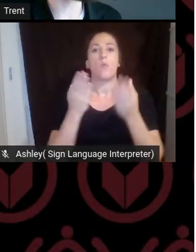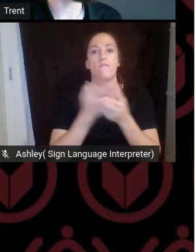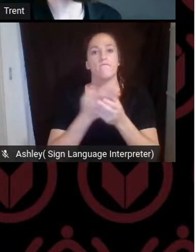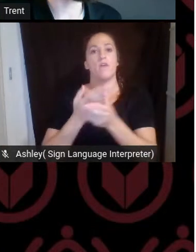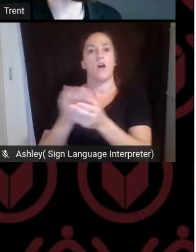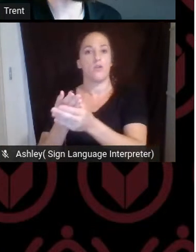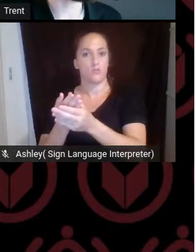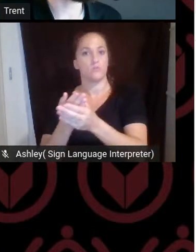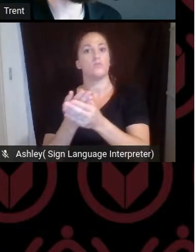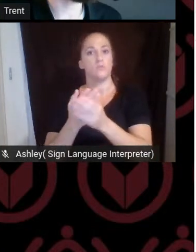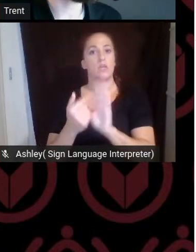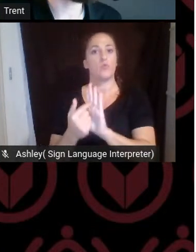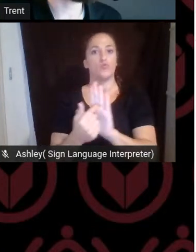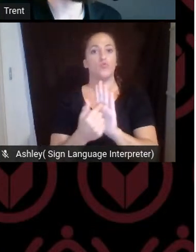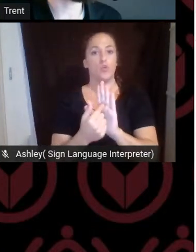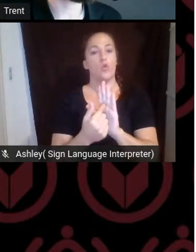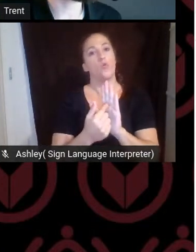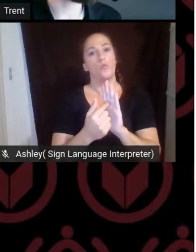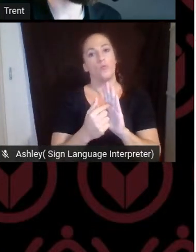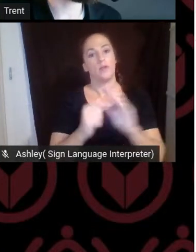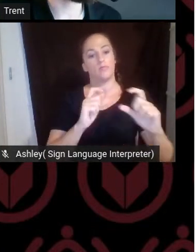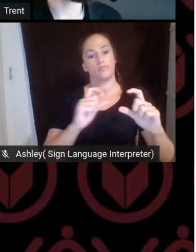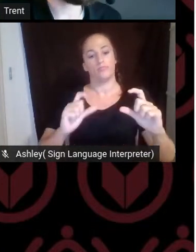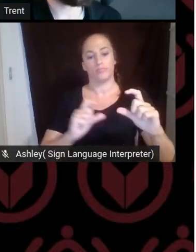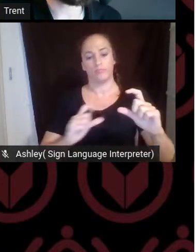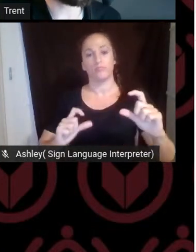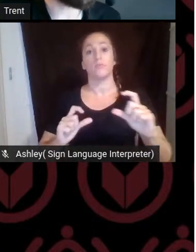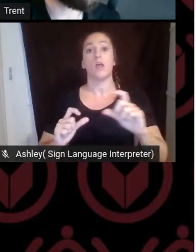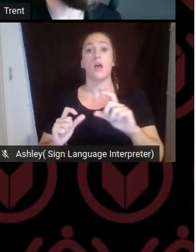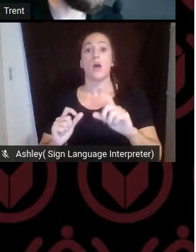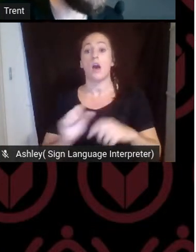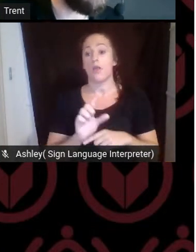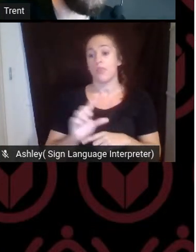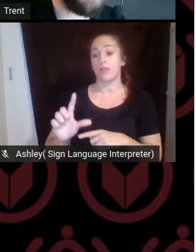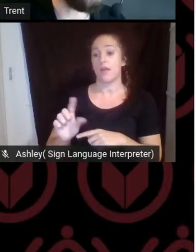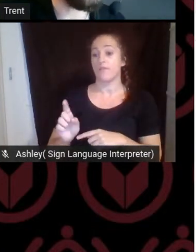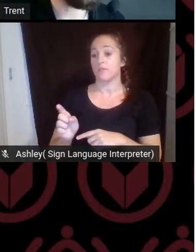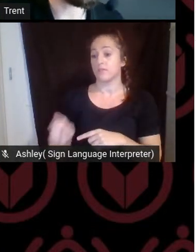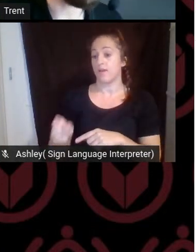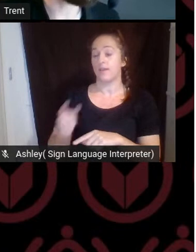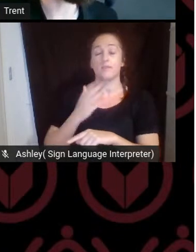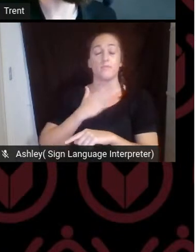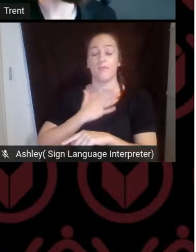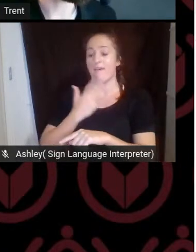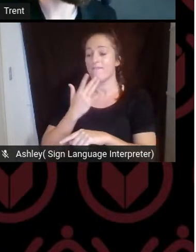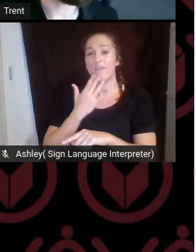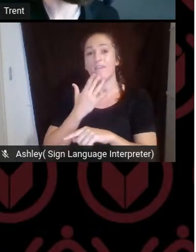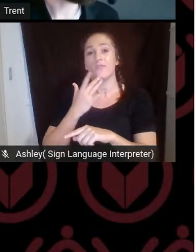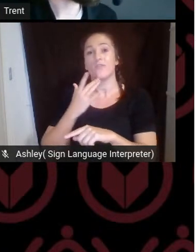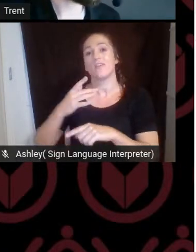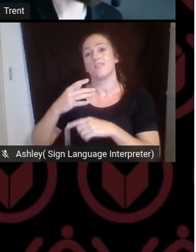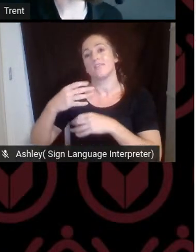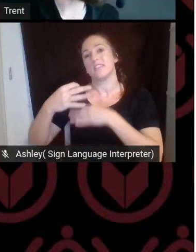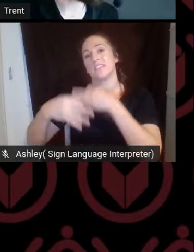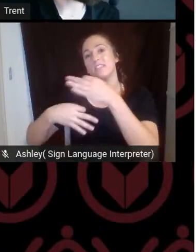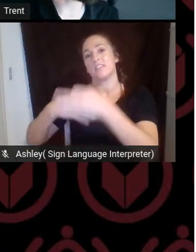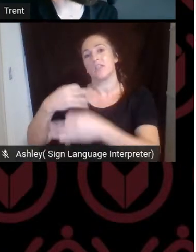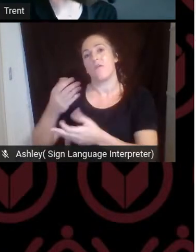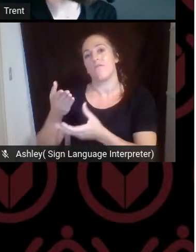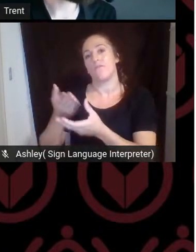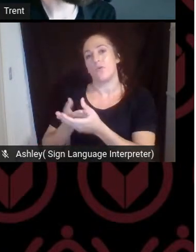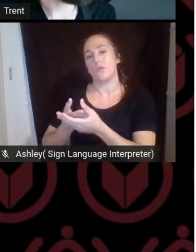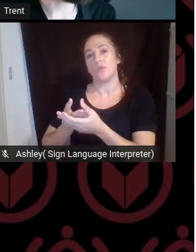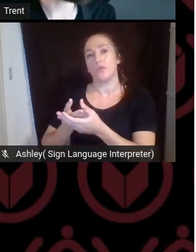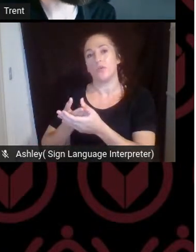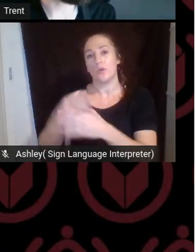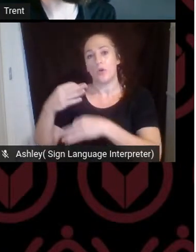The last one that we're going to look at over here in the left-hand navigation menu is probably my favorite subfolder or sub section of your